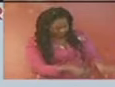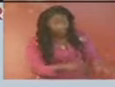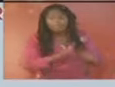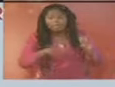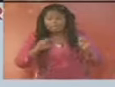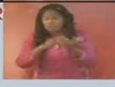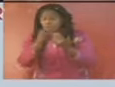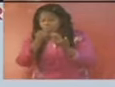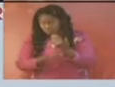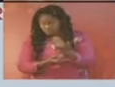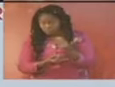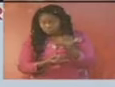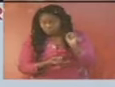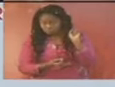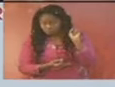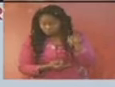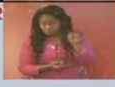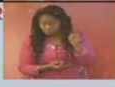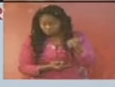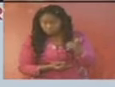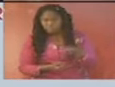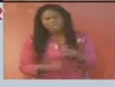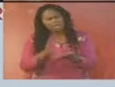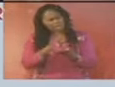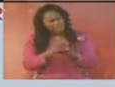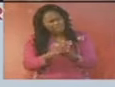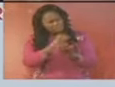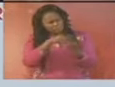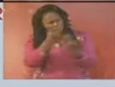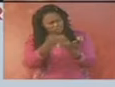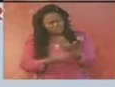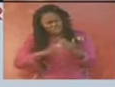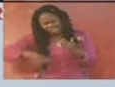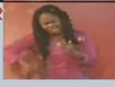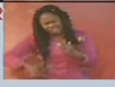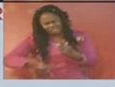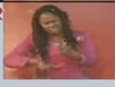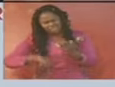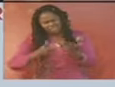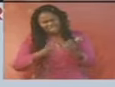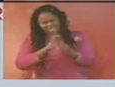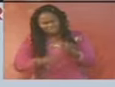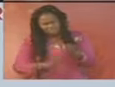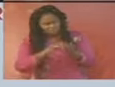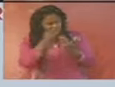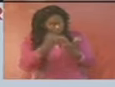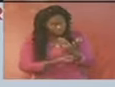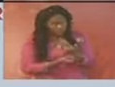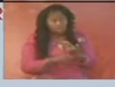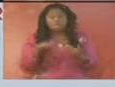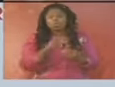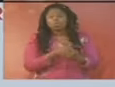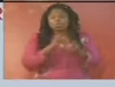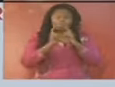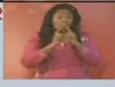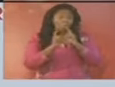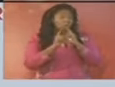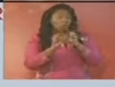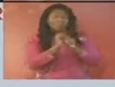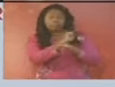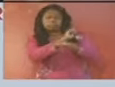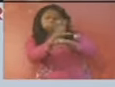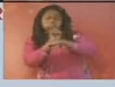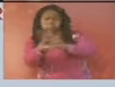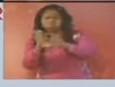January comes, we will be starting to ramp up our messaging about how safe vaccines are. We'll